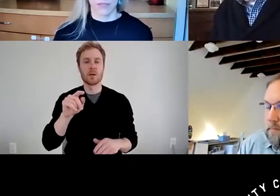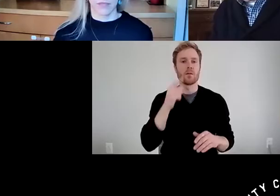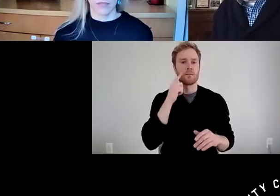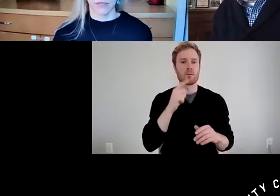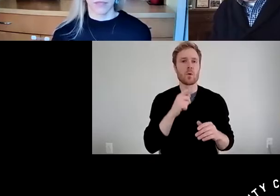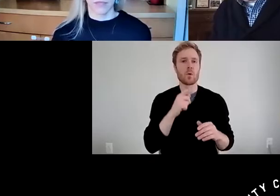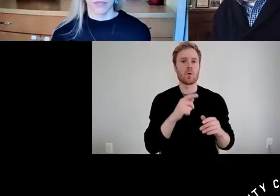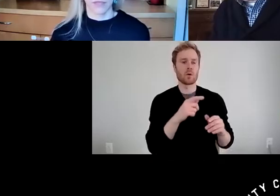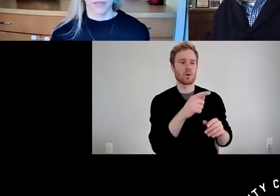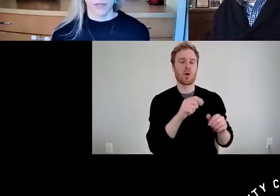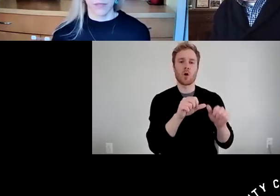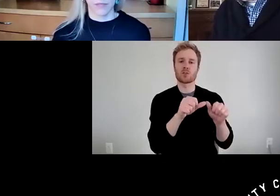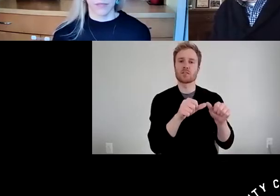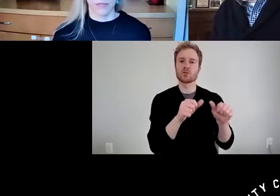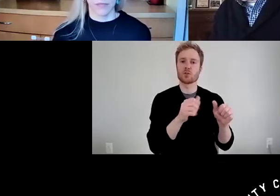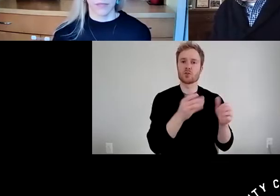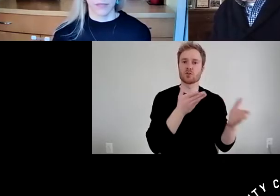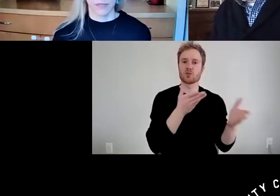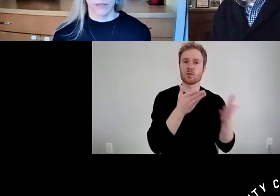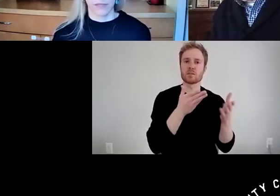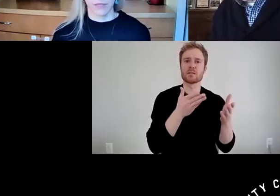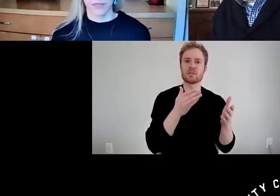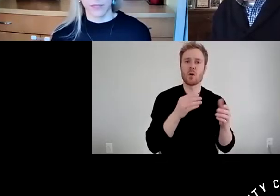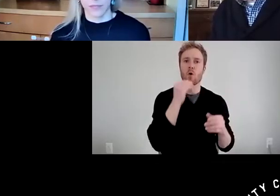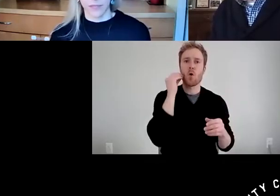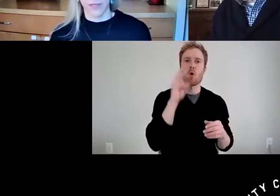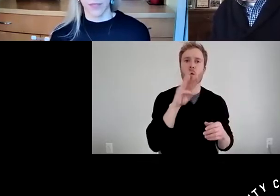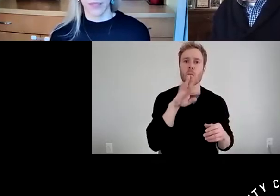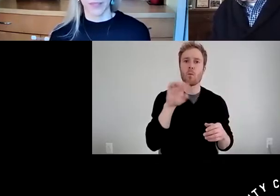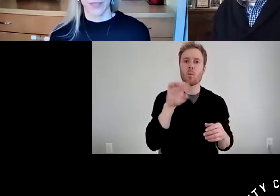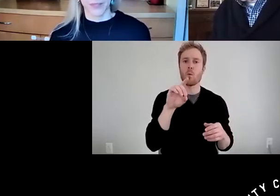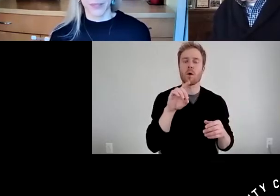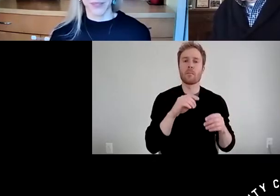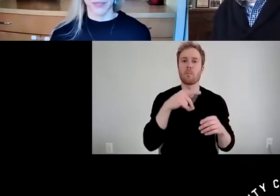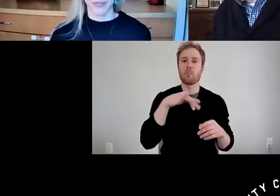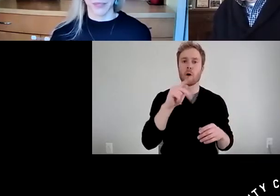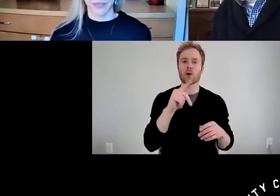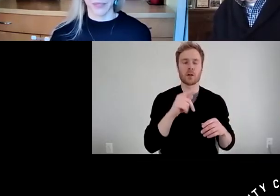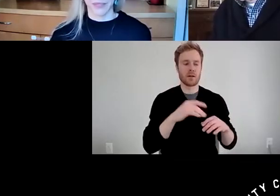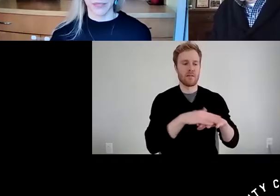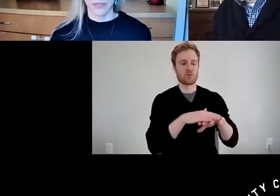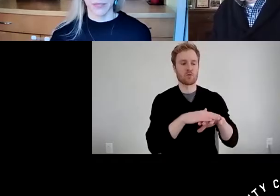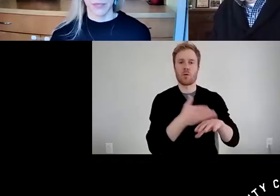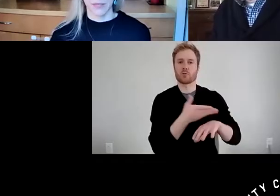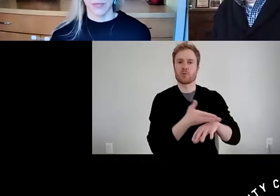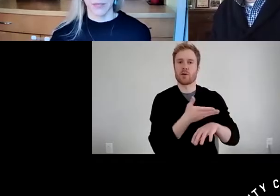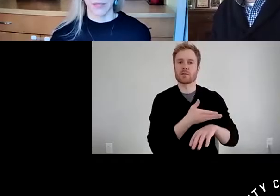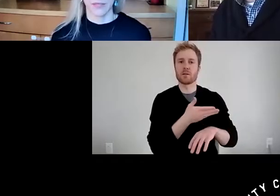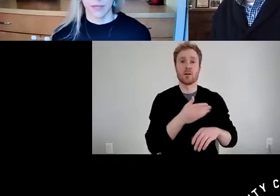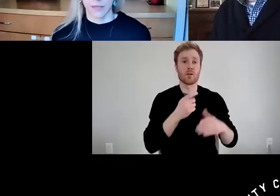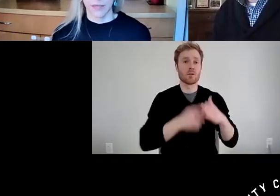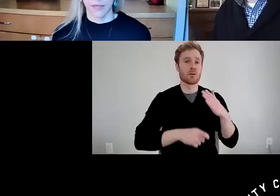effective September 21st, 2020, authorizing the mayor and the director of the Department of Public Works to enter into an agreement